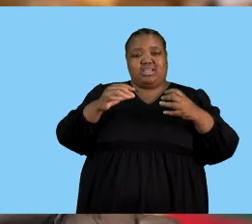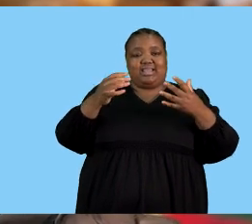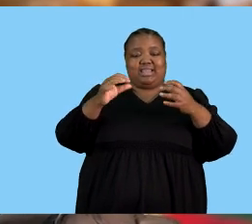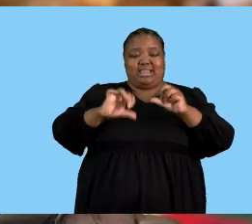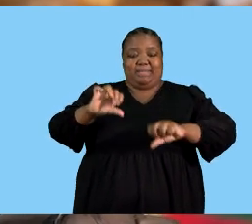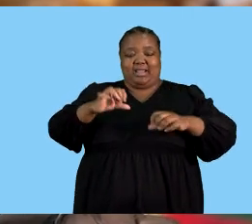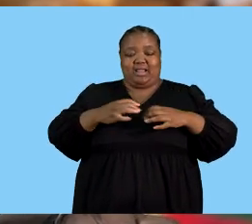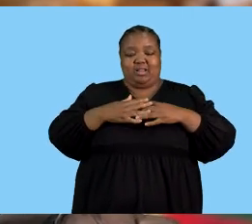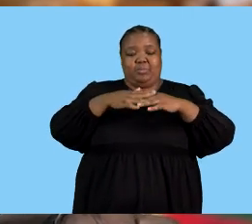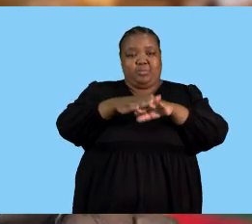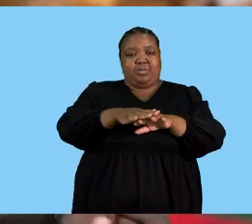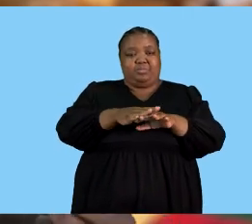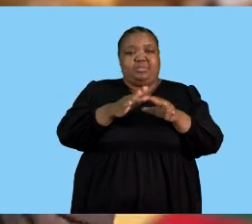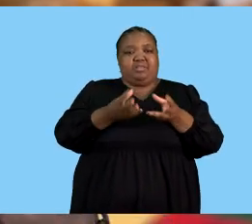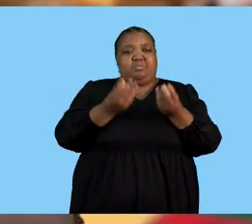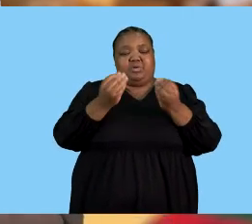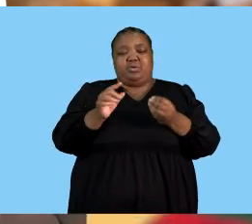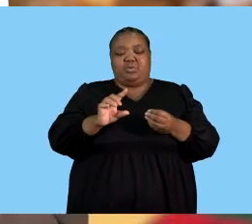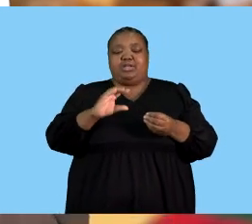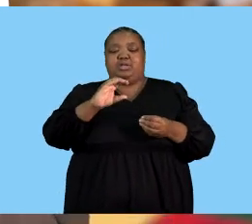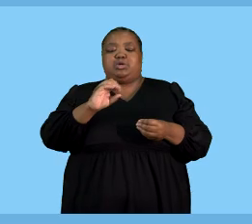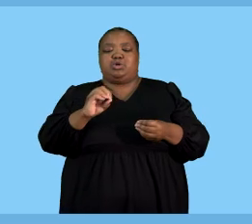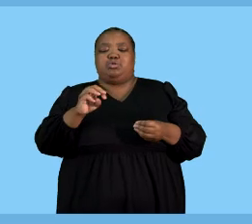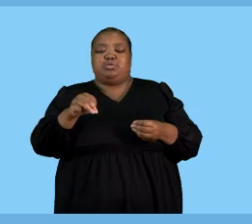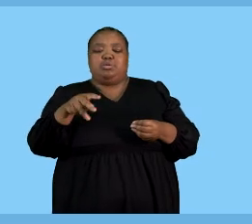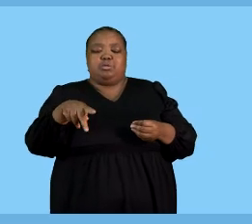bonded together, and then they form a compound.